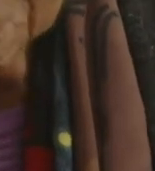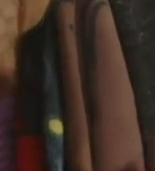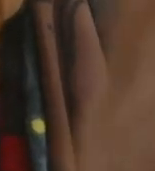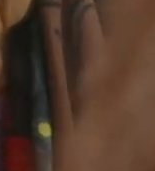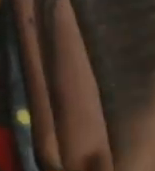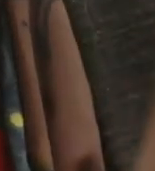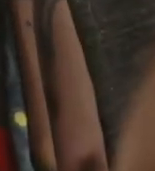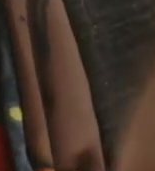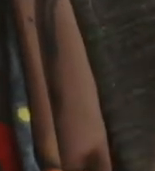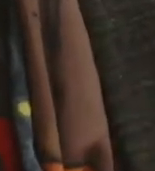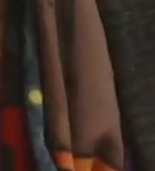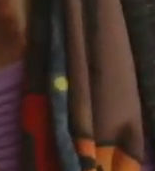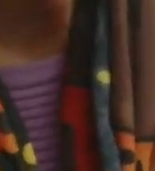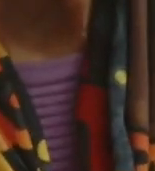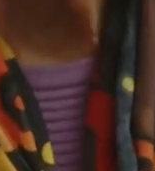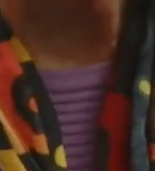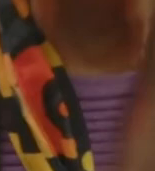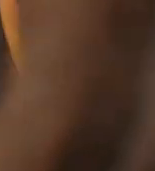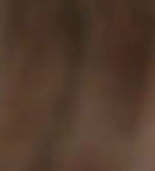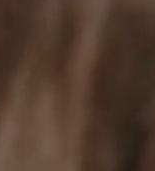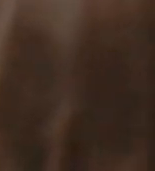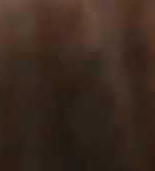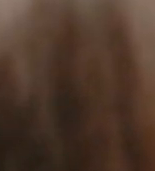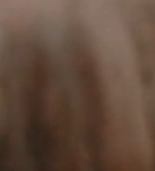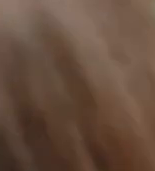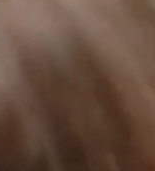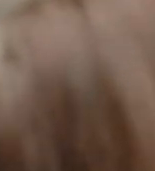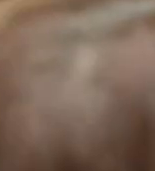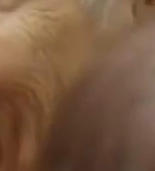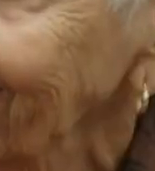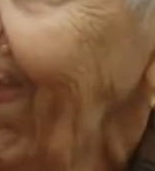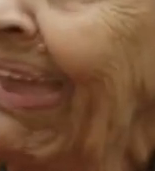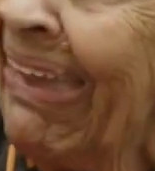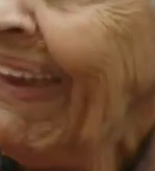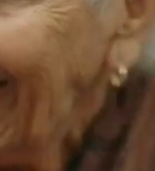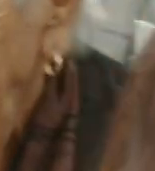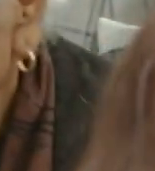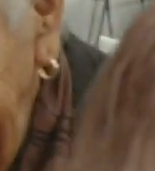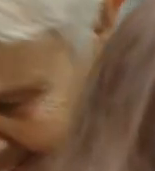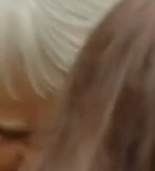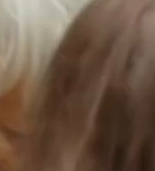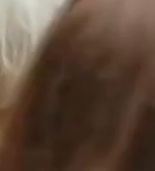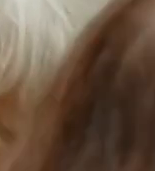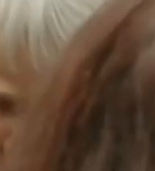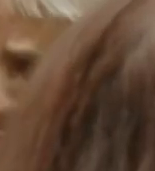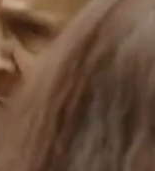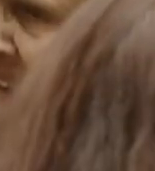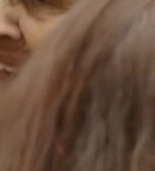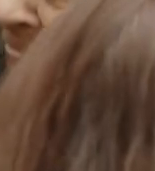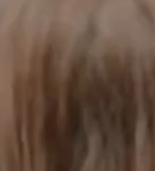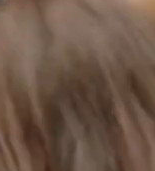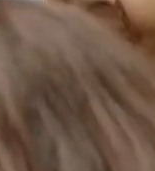ah. He didn't know the school, but they called him Black Boy. He